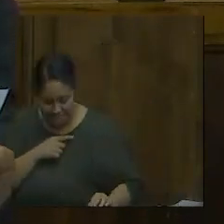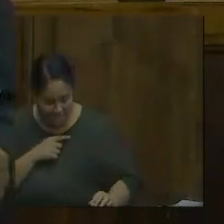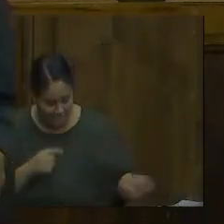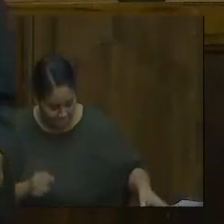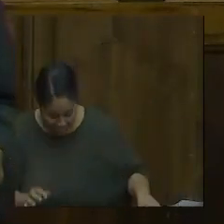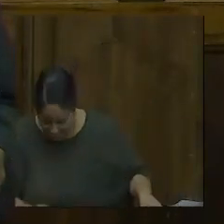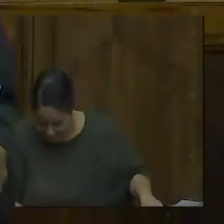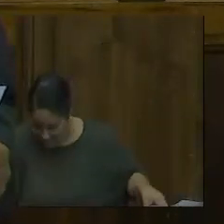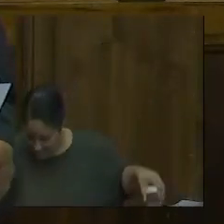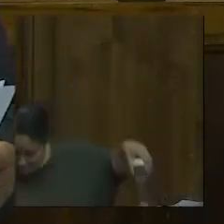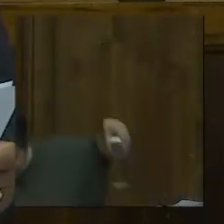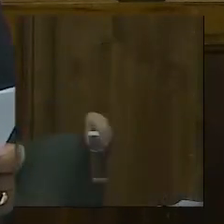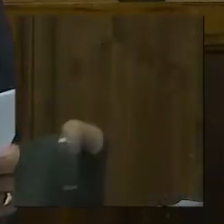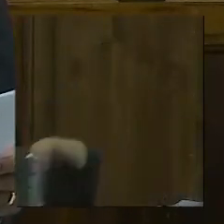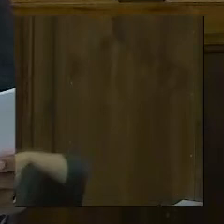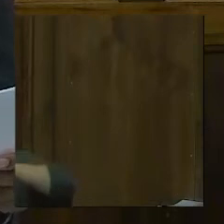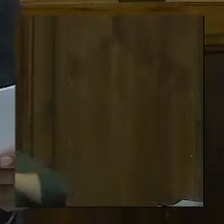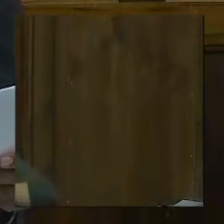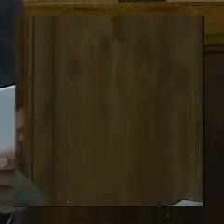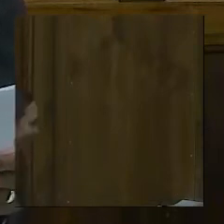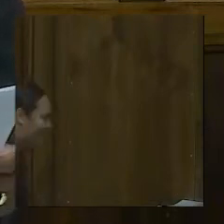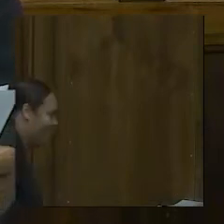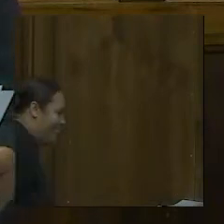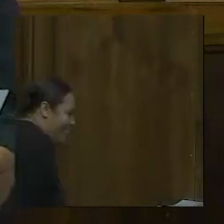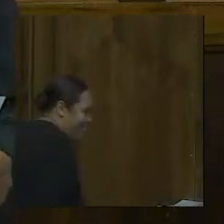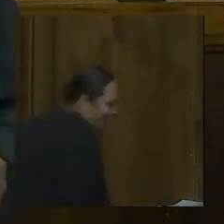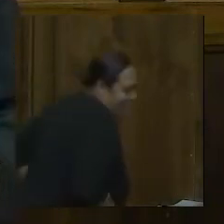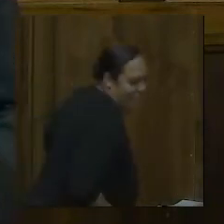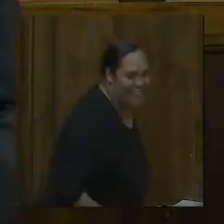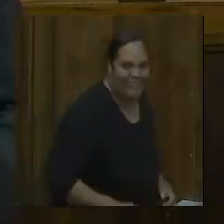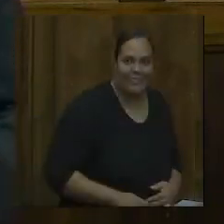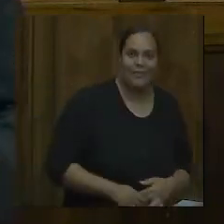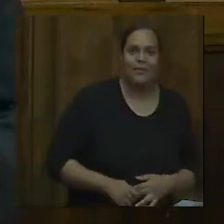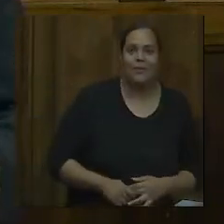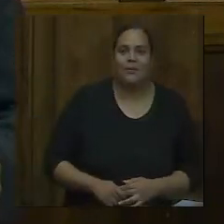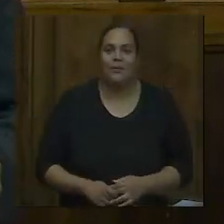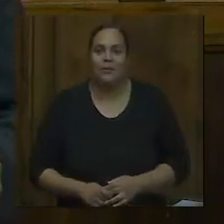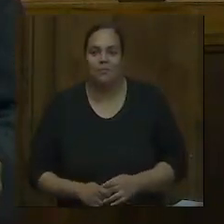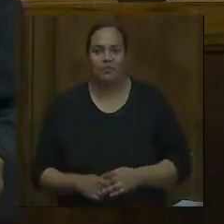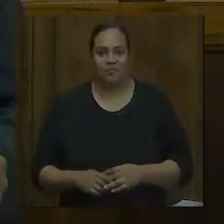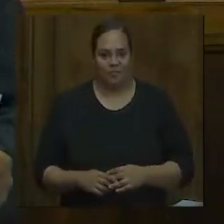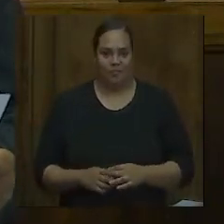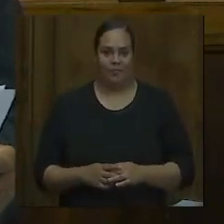that have become non-functional due to a lack of administrative capacity,